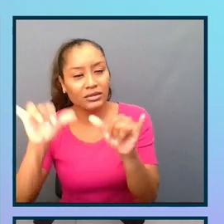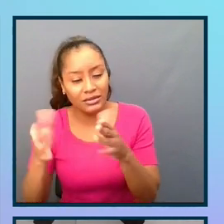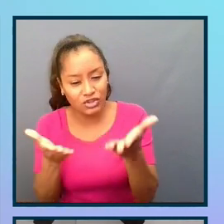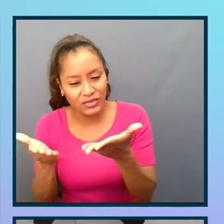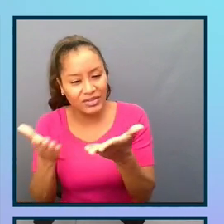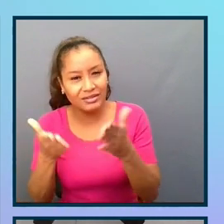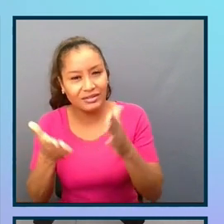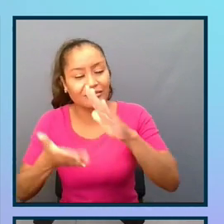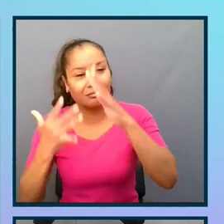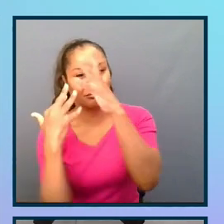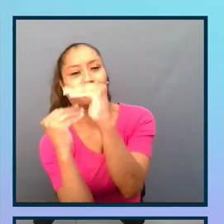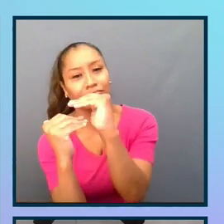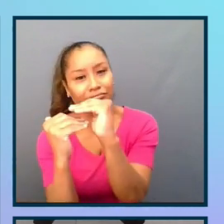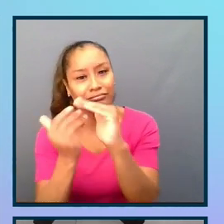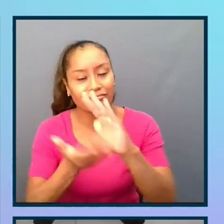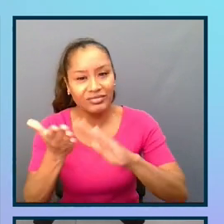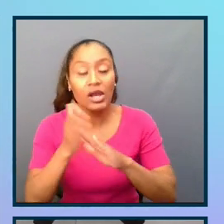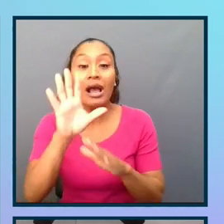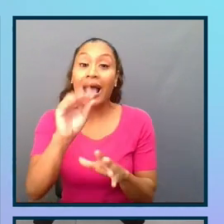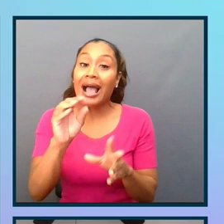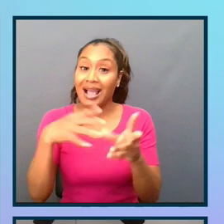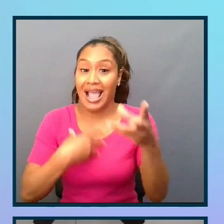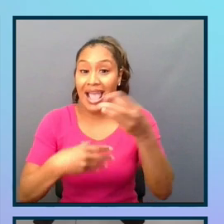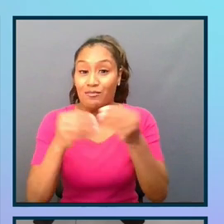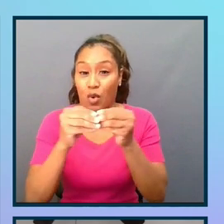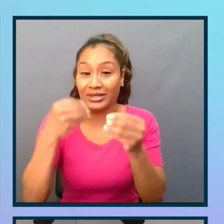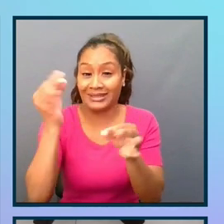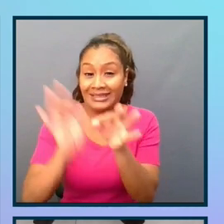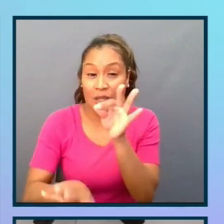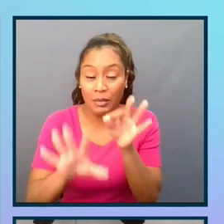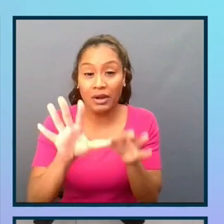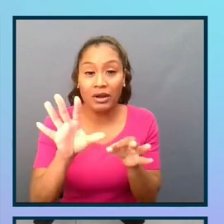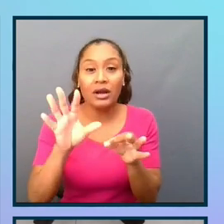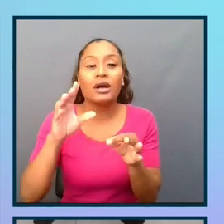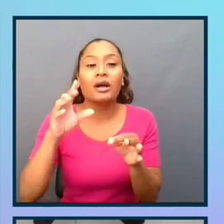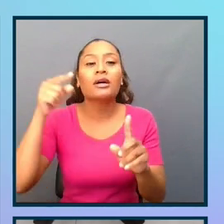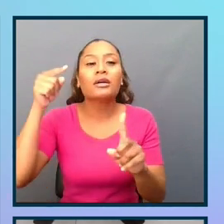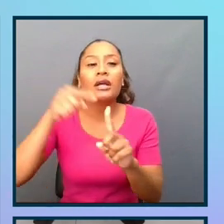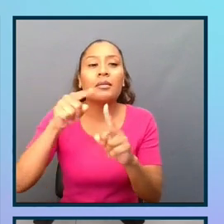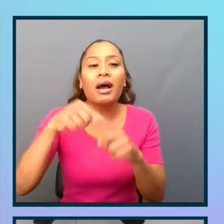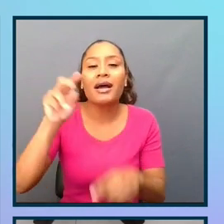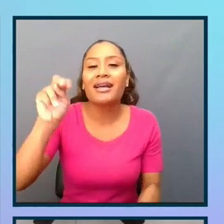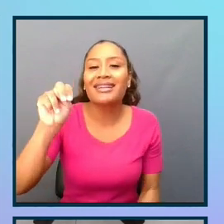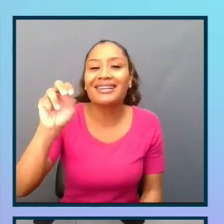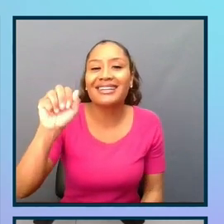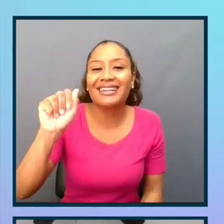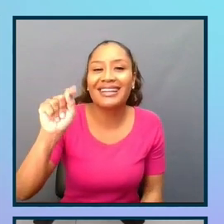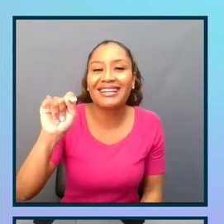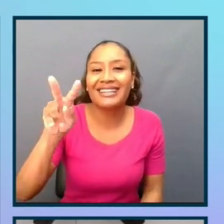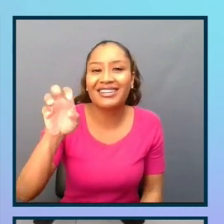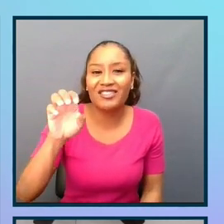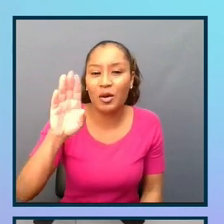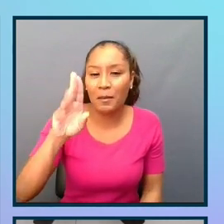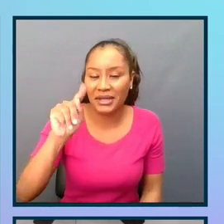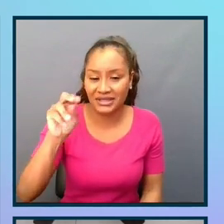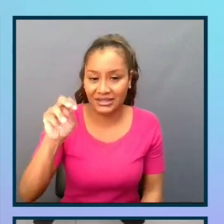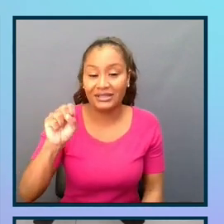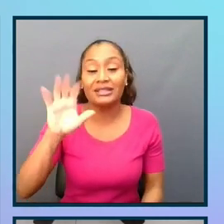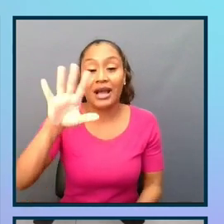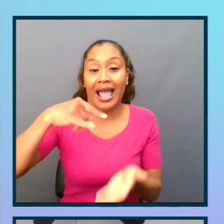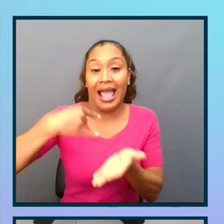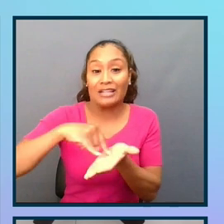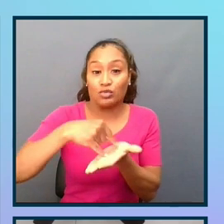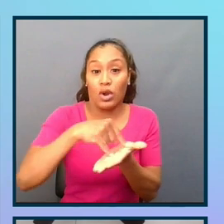then let's make this example even easier and just talk about the native buttons. In Android's Material Design 3,